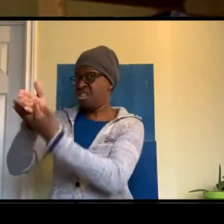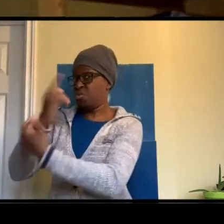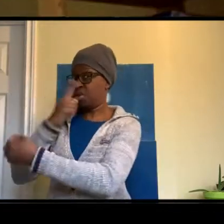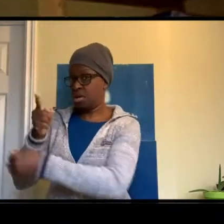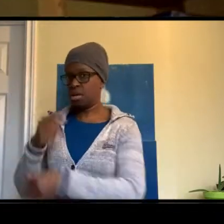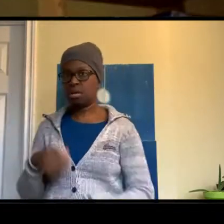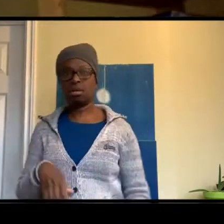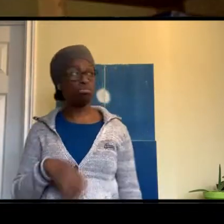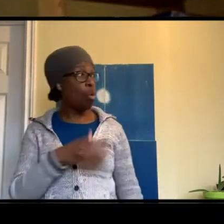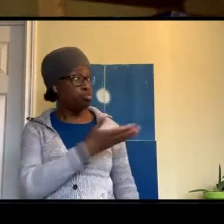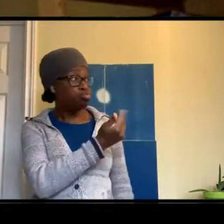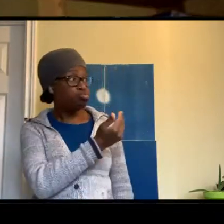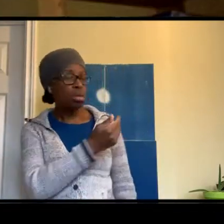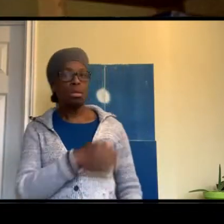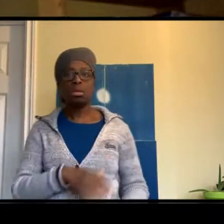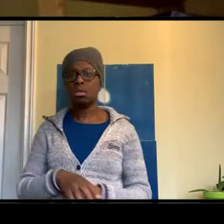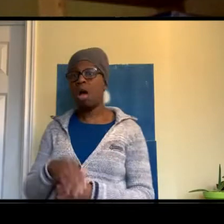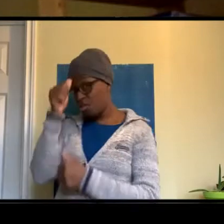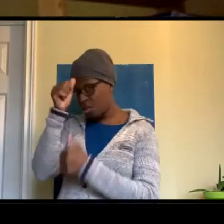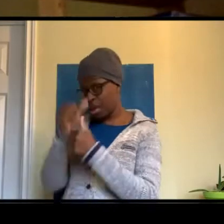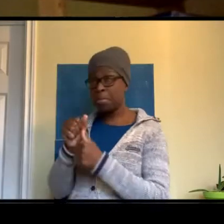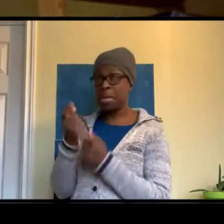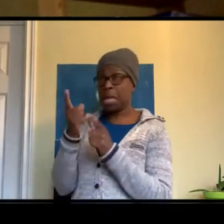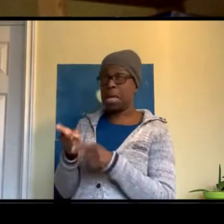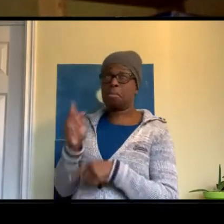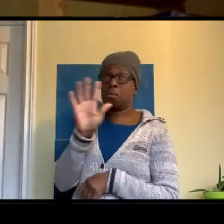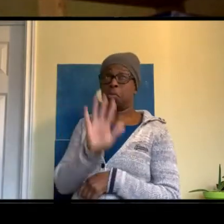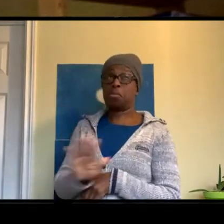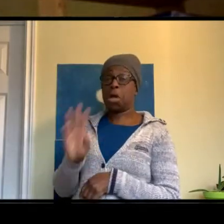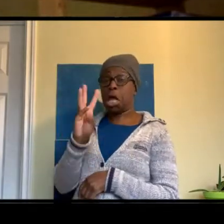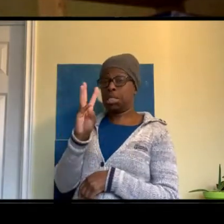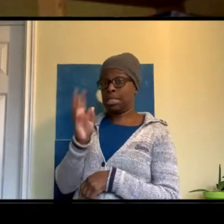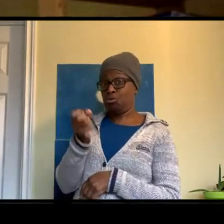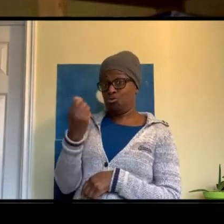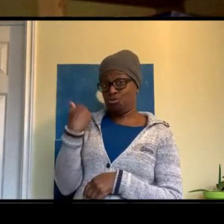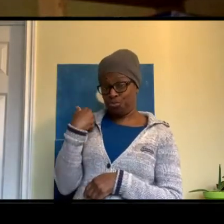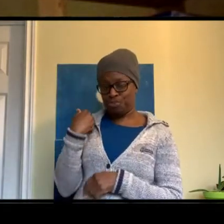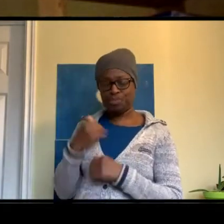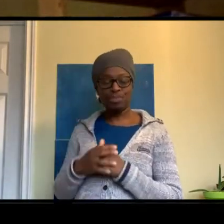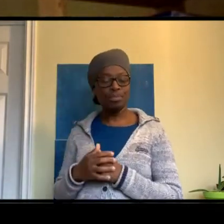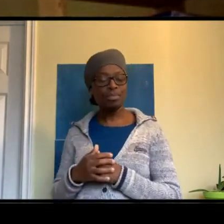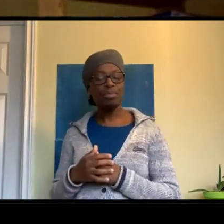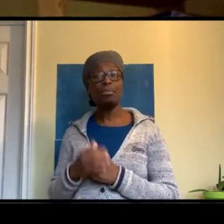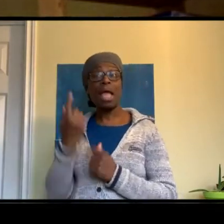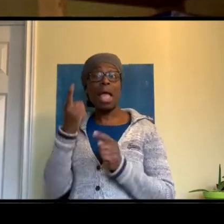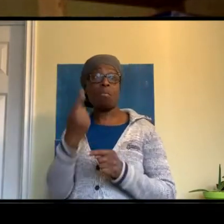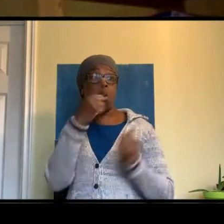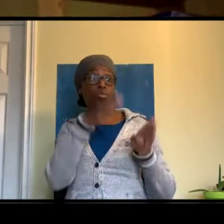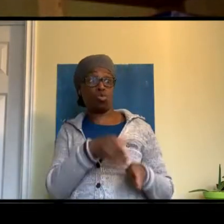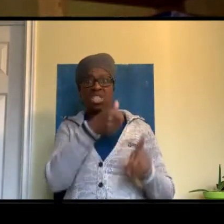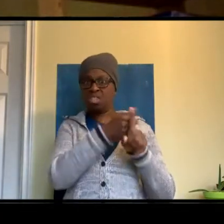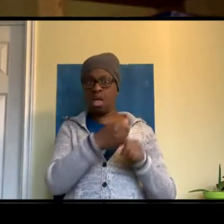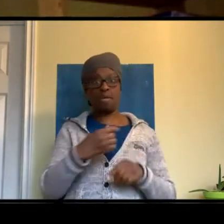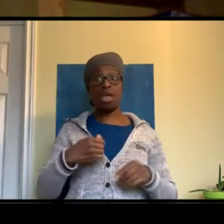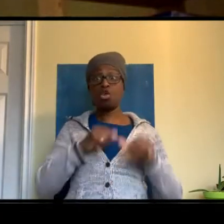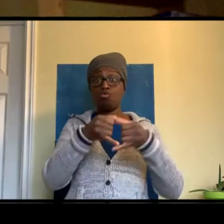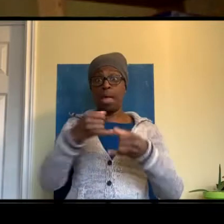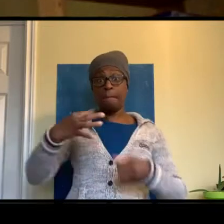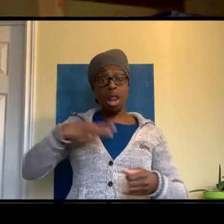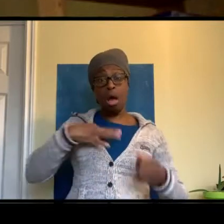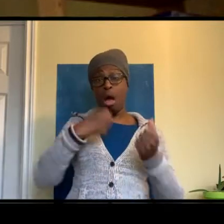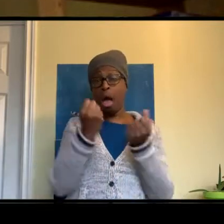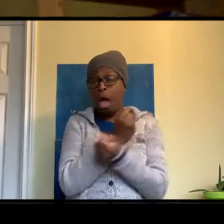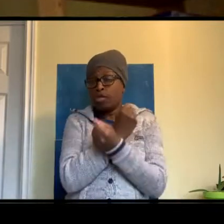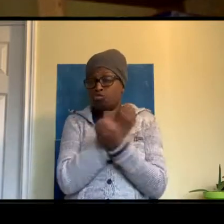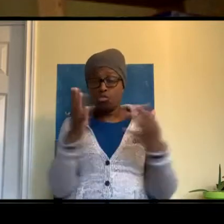case about 6 years ago where somebody was gathering their support materials and they were all ready to go, and they actually had a video for their